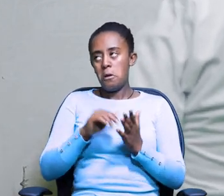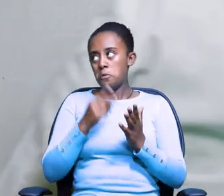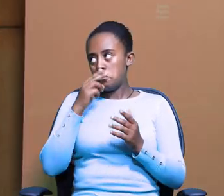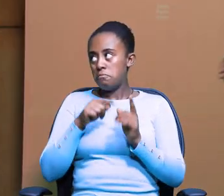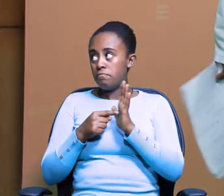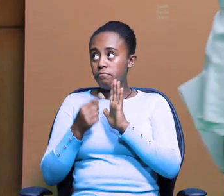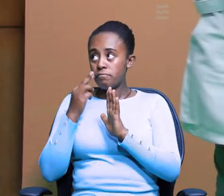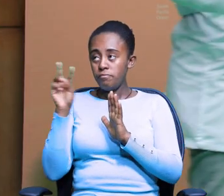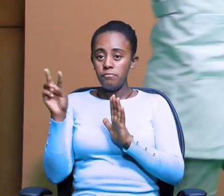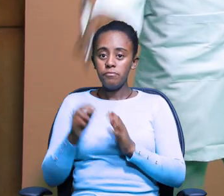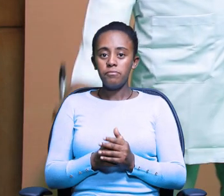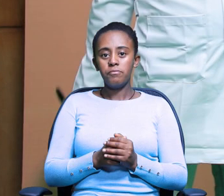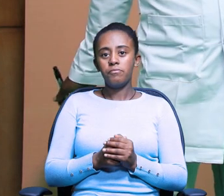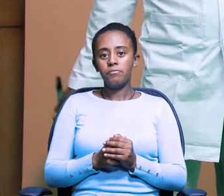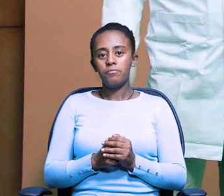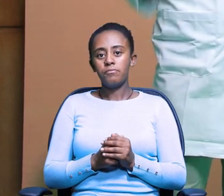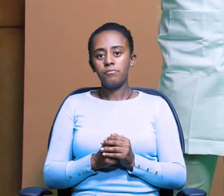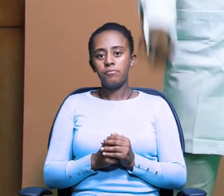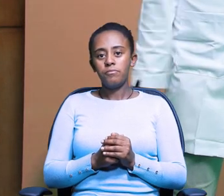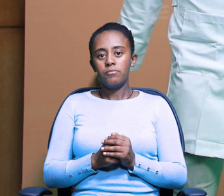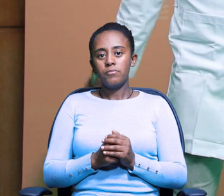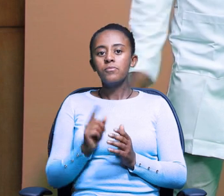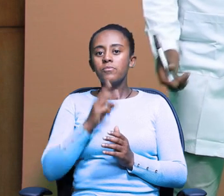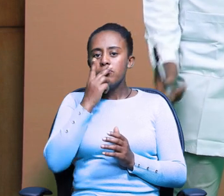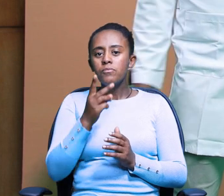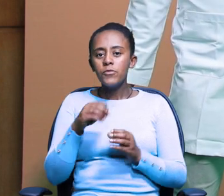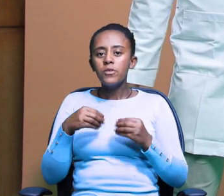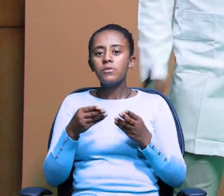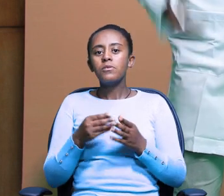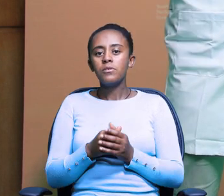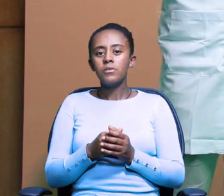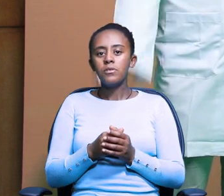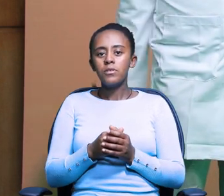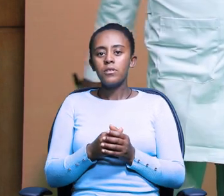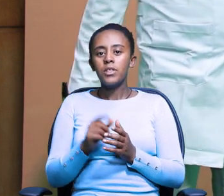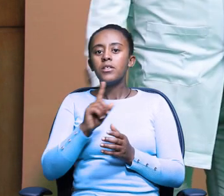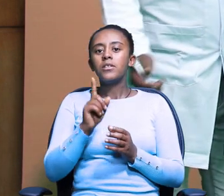1,000 turns. So what is required? Who can tell me?